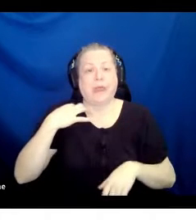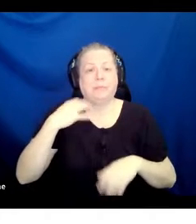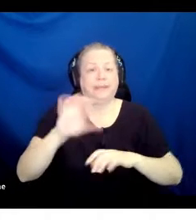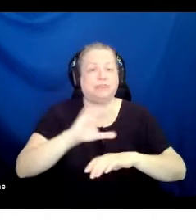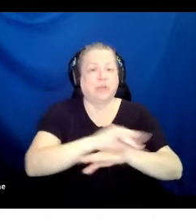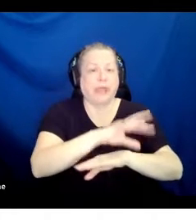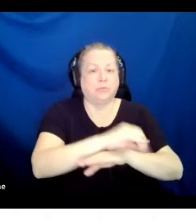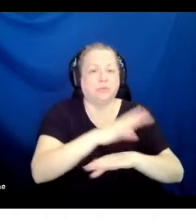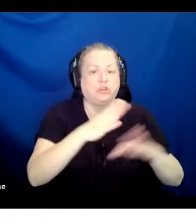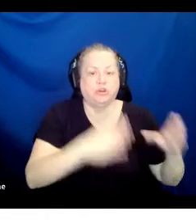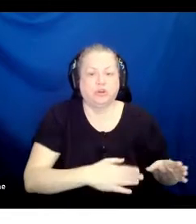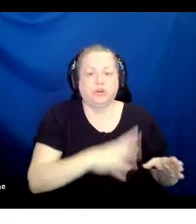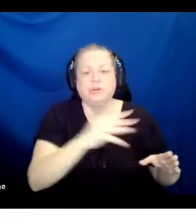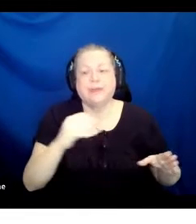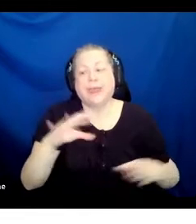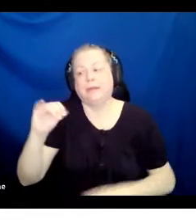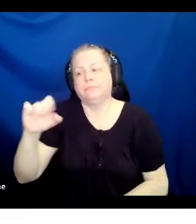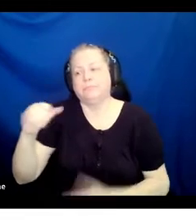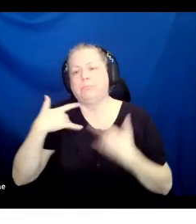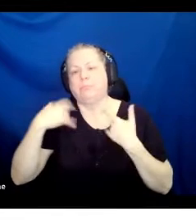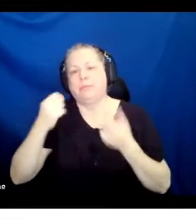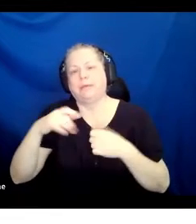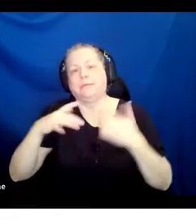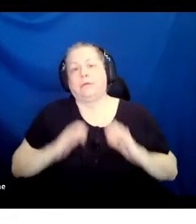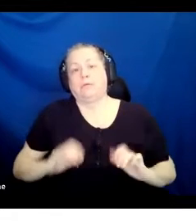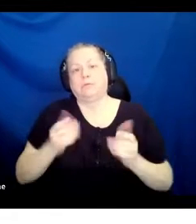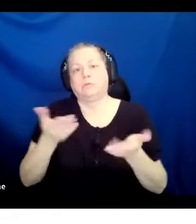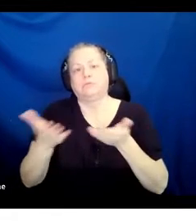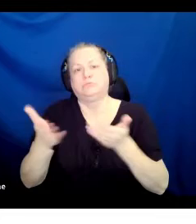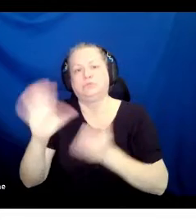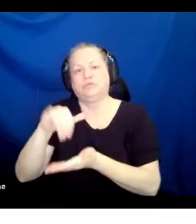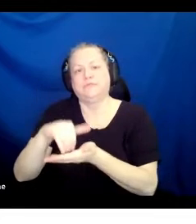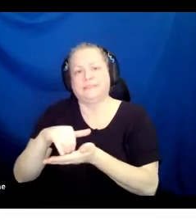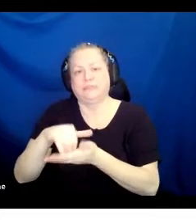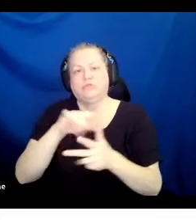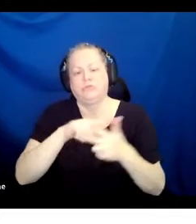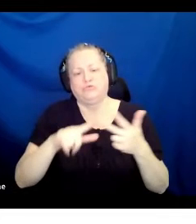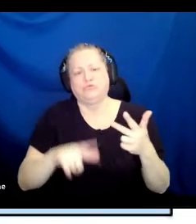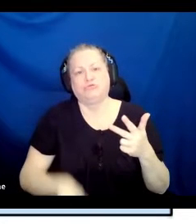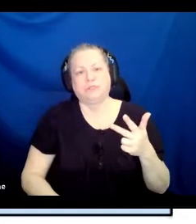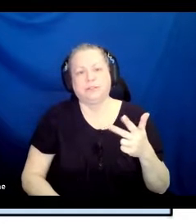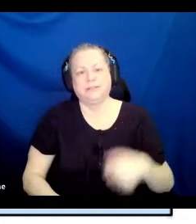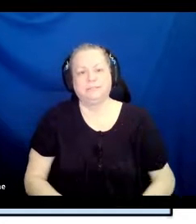Navigators, and the MassHealth Customer Service Center. Okay, next slide.